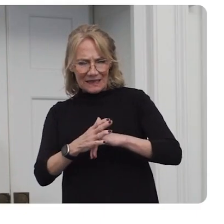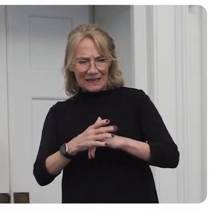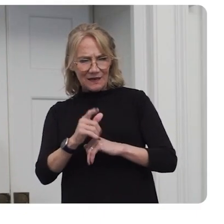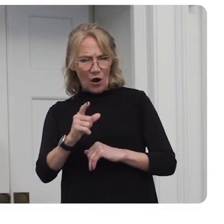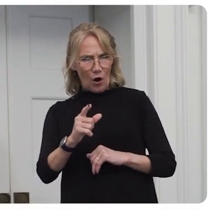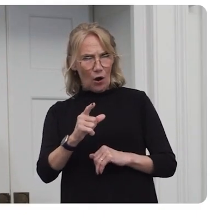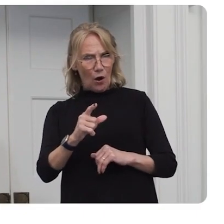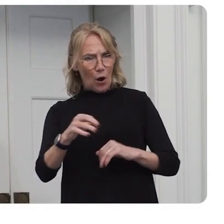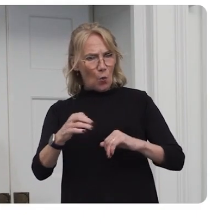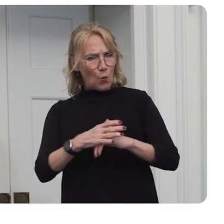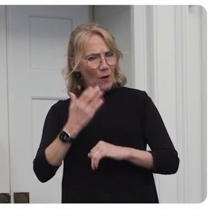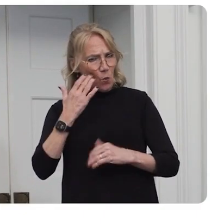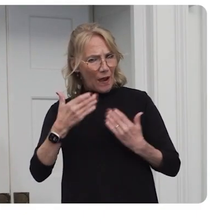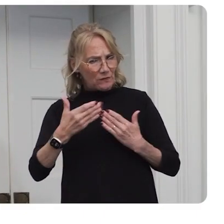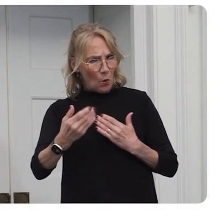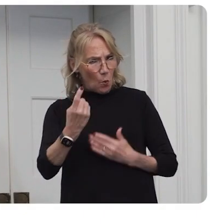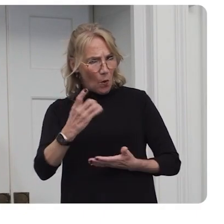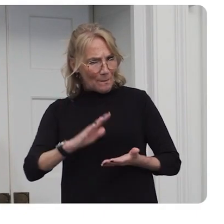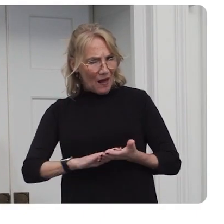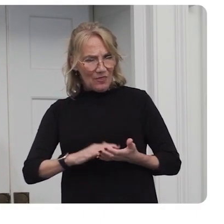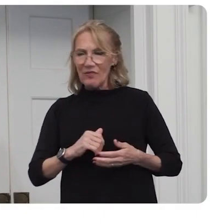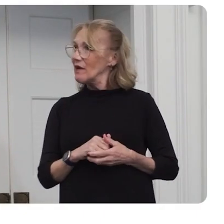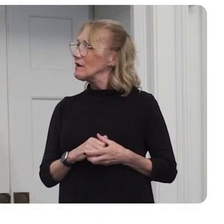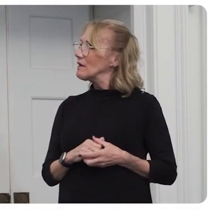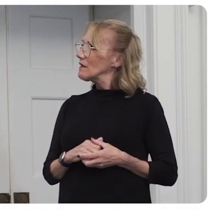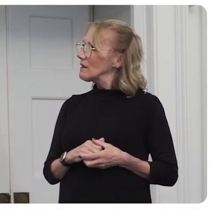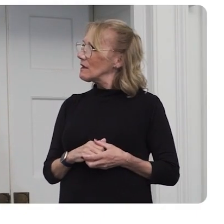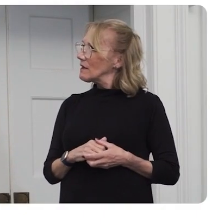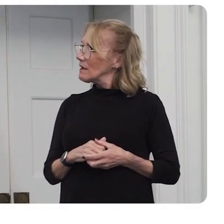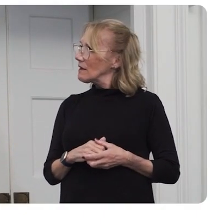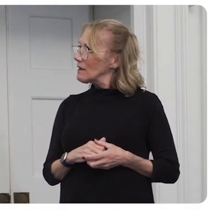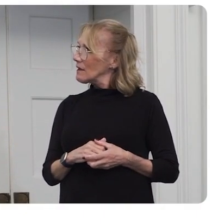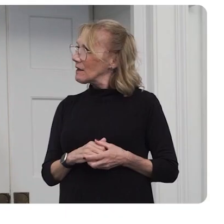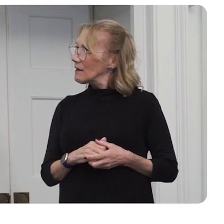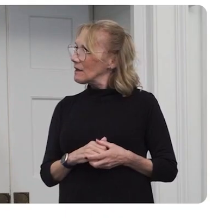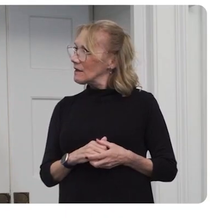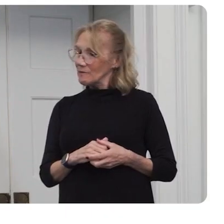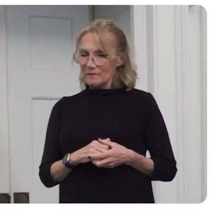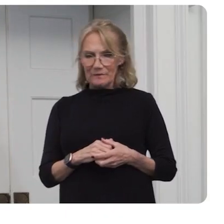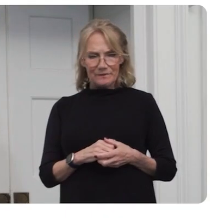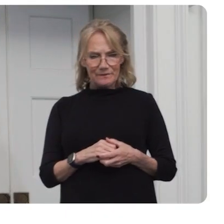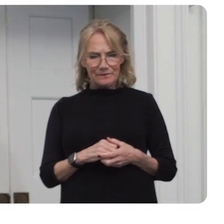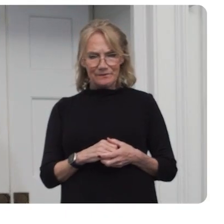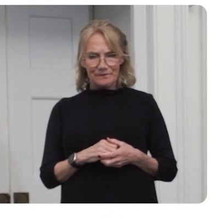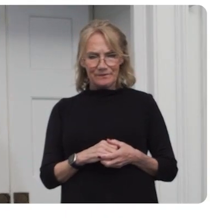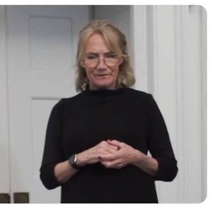yes. Because you've only got a month to go till the big day. Oh no.